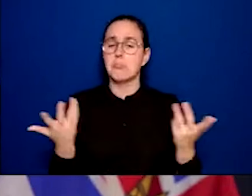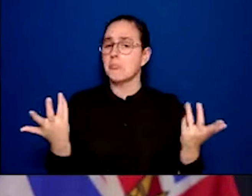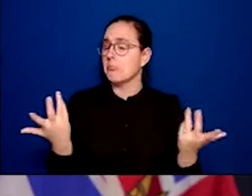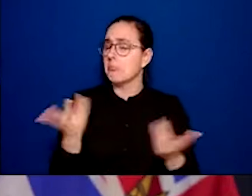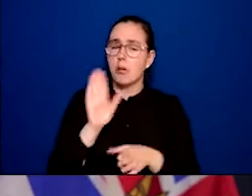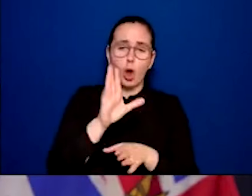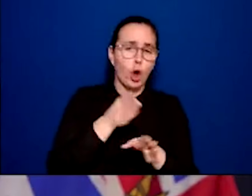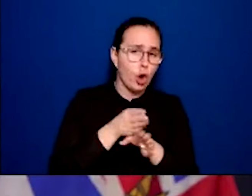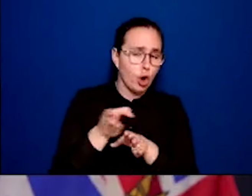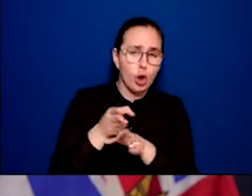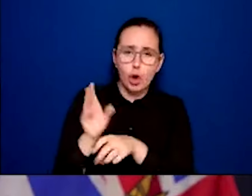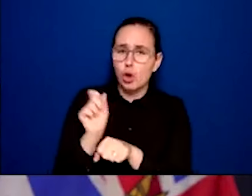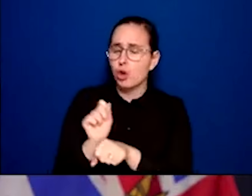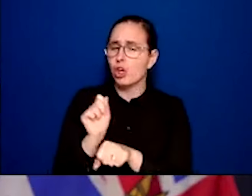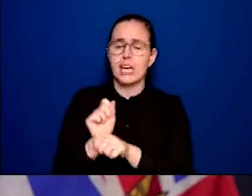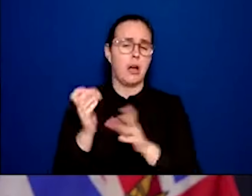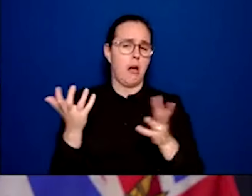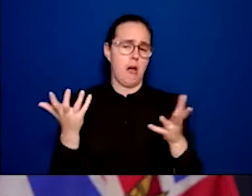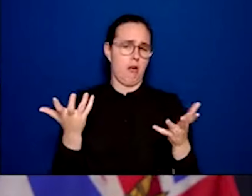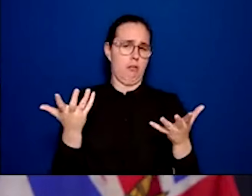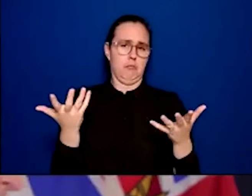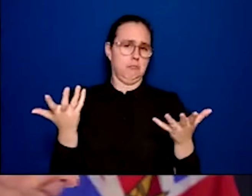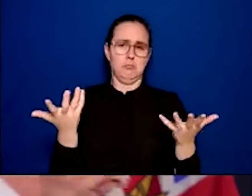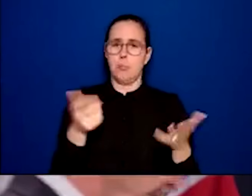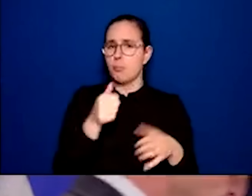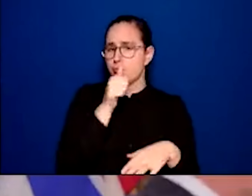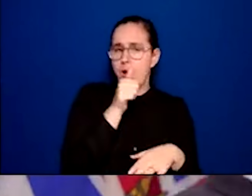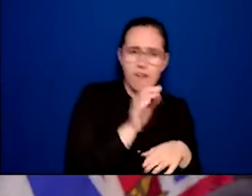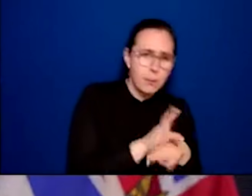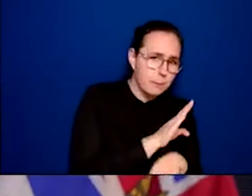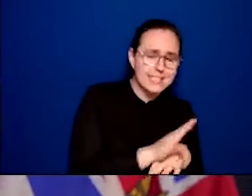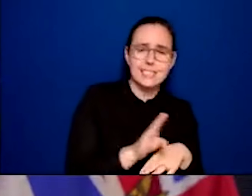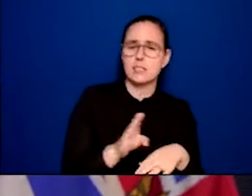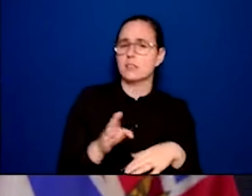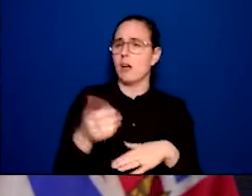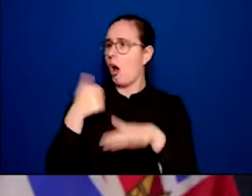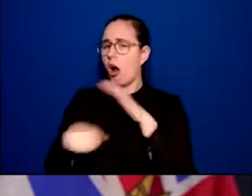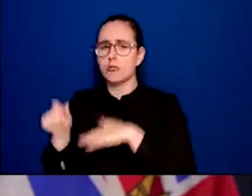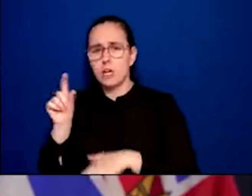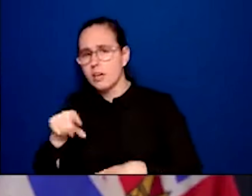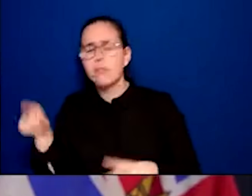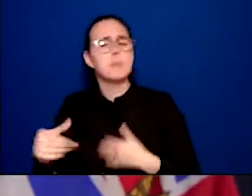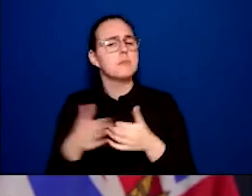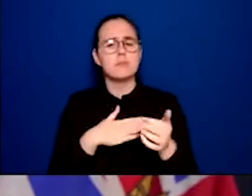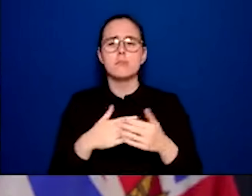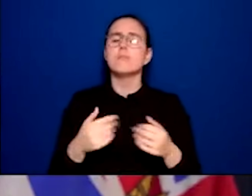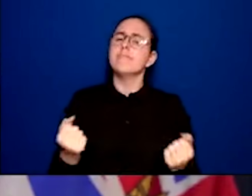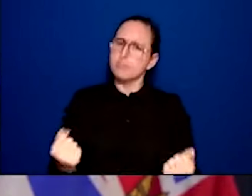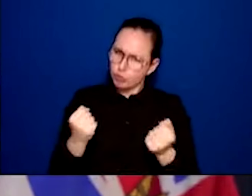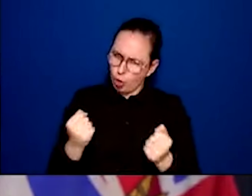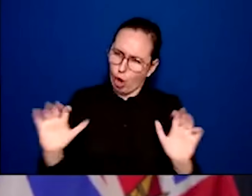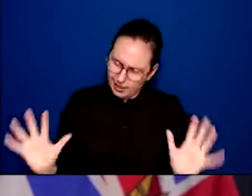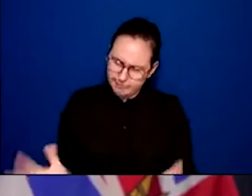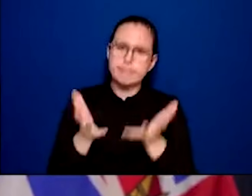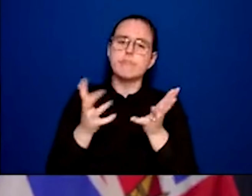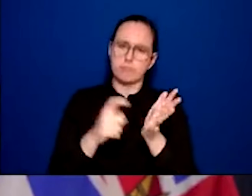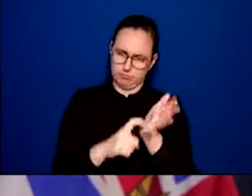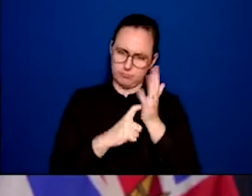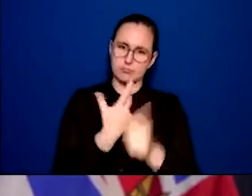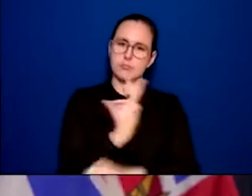sector, public or private, to encourage these efforts as well. Vaughn, do you have a follow-up? Yes,